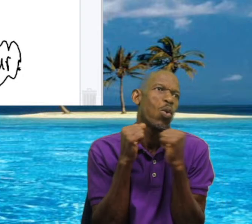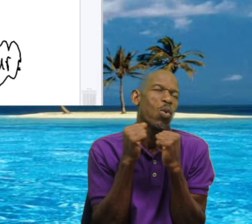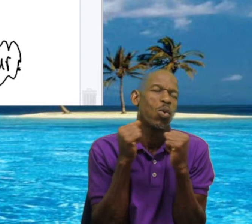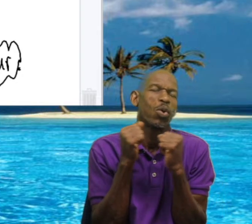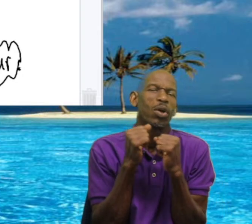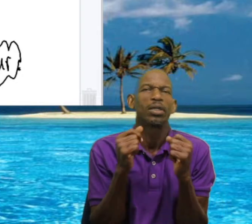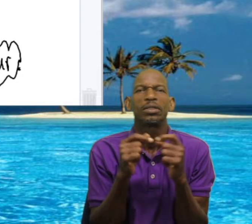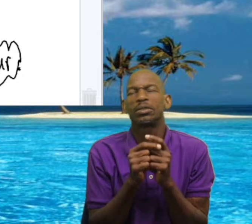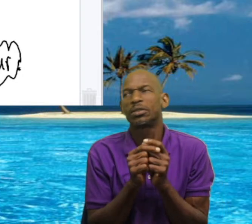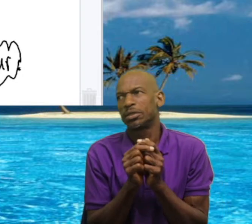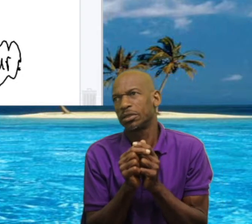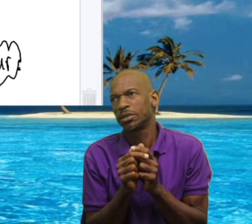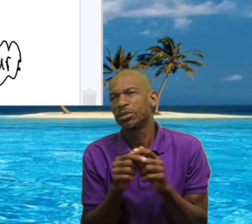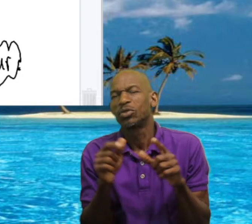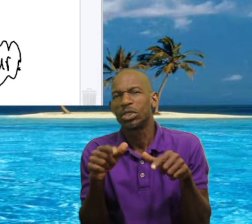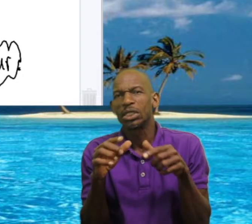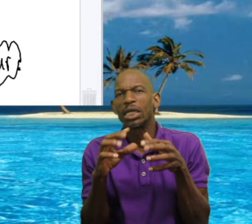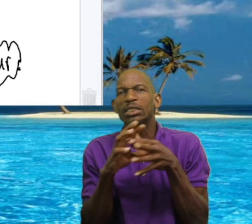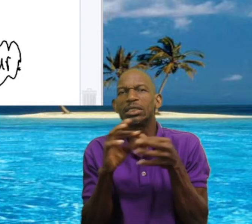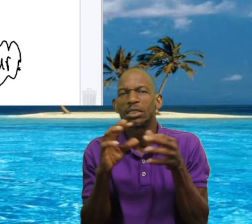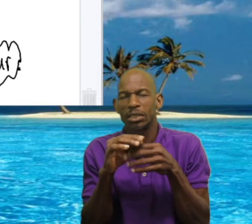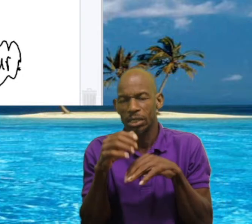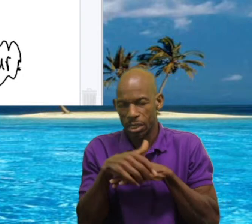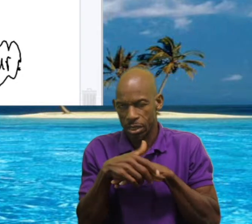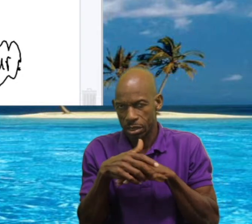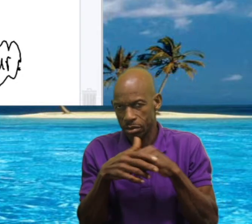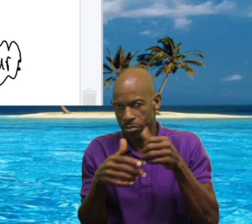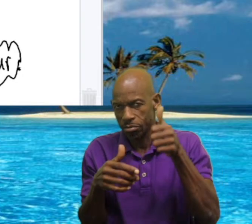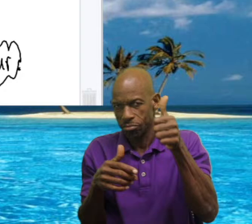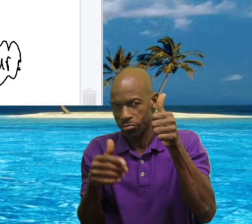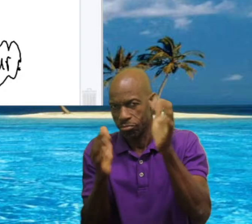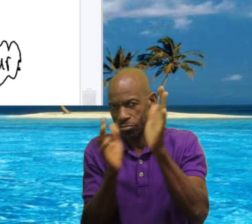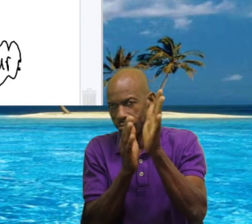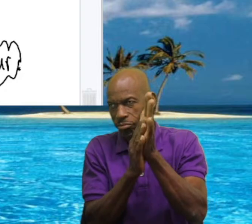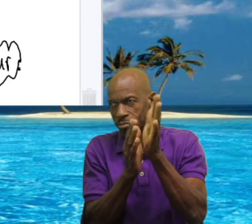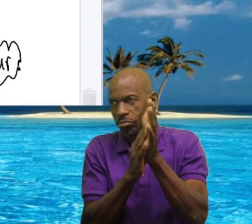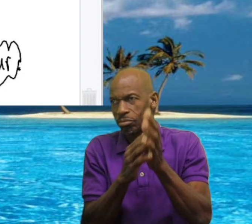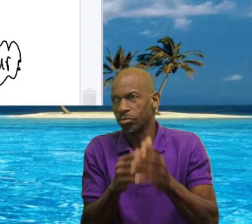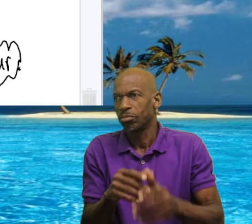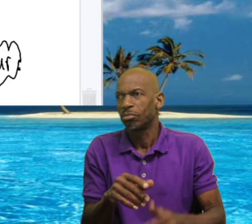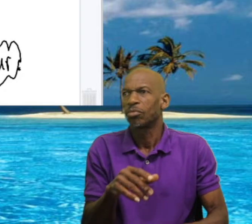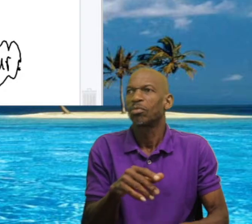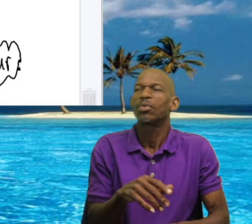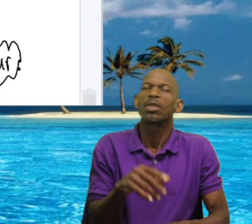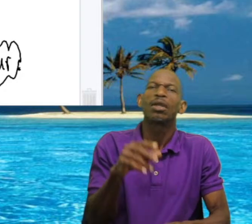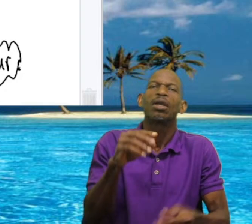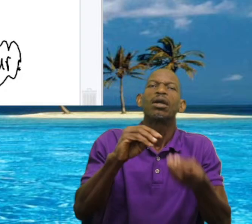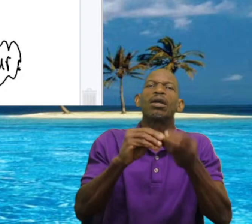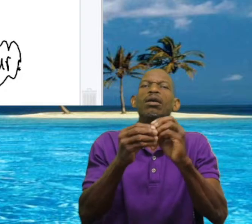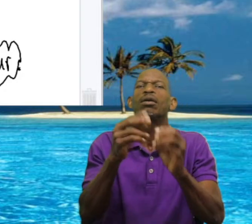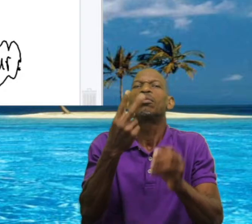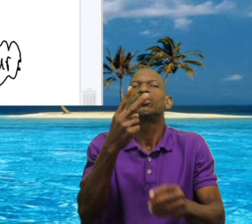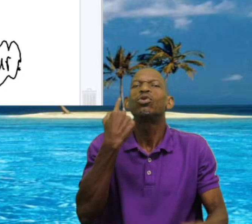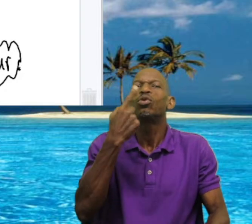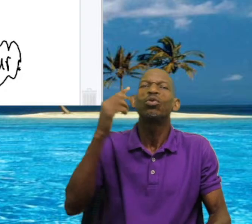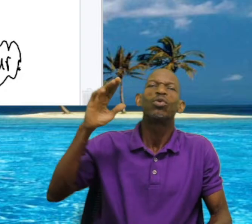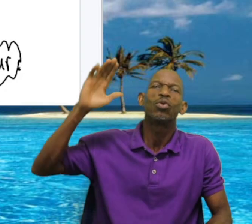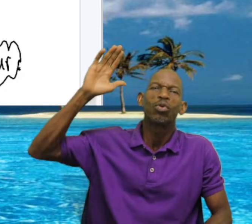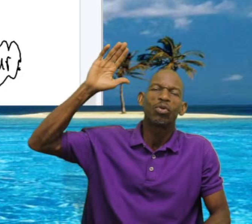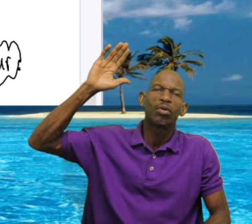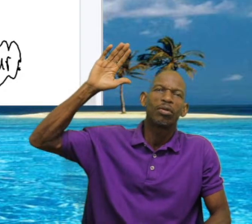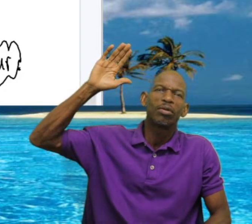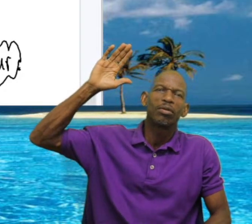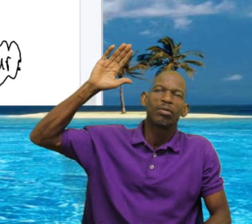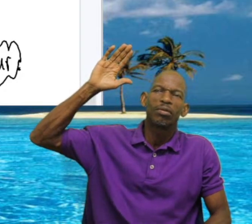language, but this is a sentence in English. Good. All right. Anybody else want to volunteer for the second one? The dog is